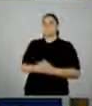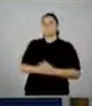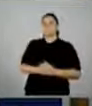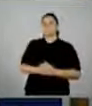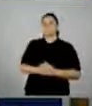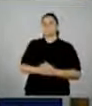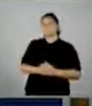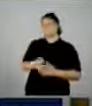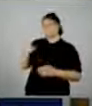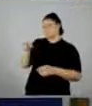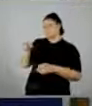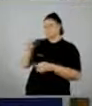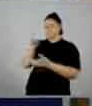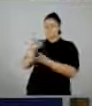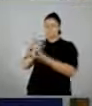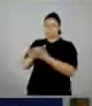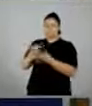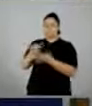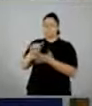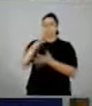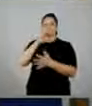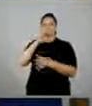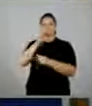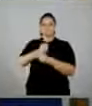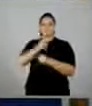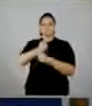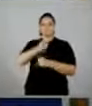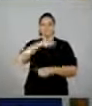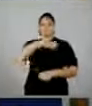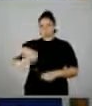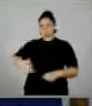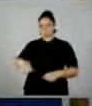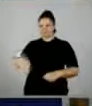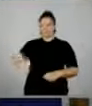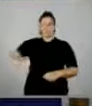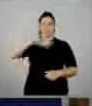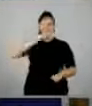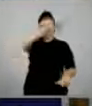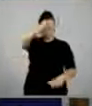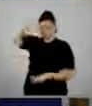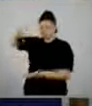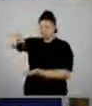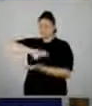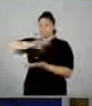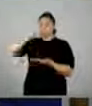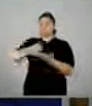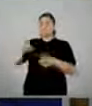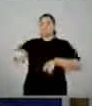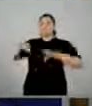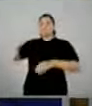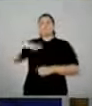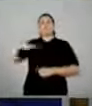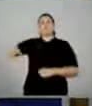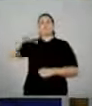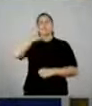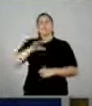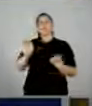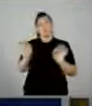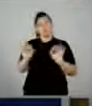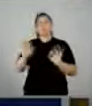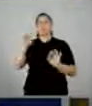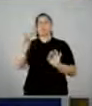many more vaccines than the whole population of Australia requires, and it may well be that we're in a position to share them with our Pacific neighbours